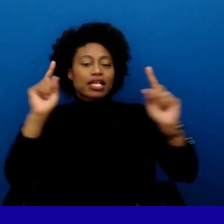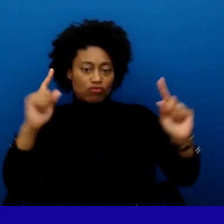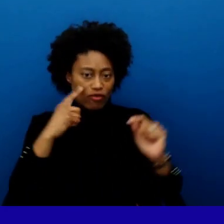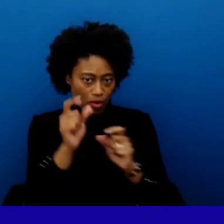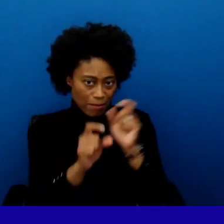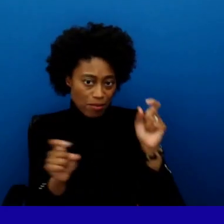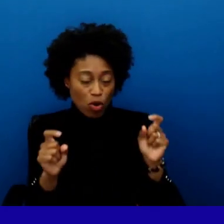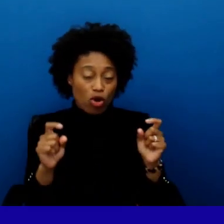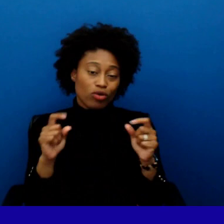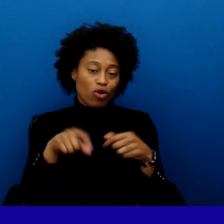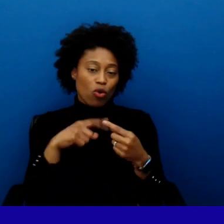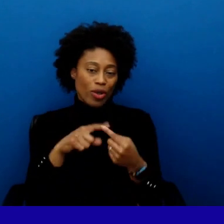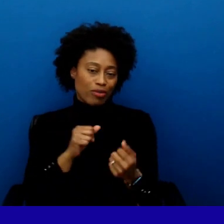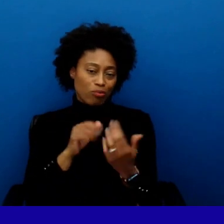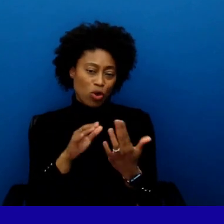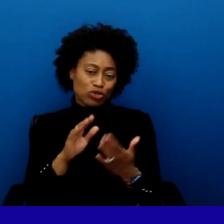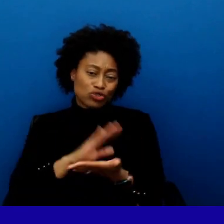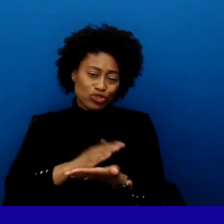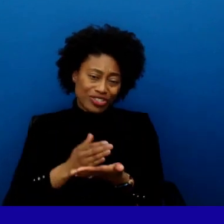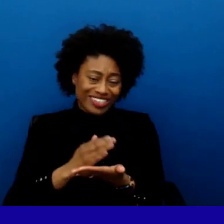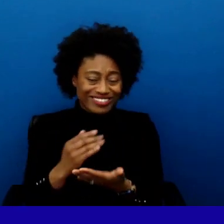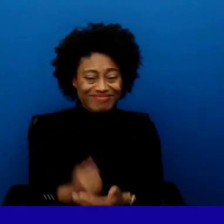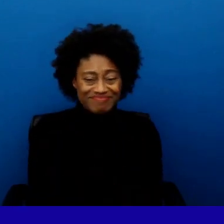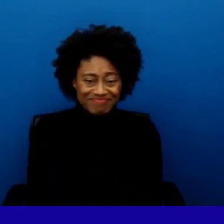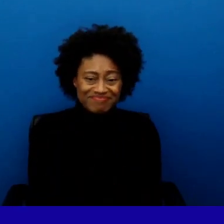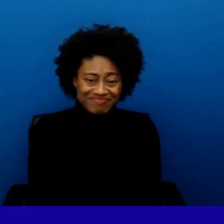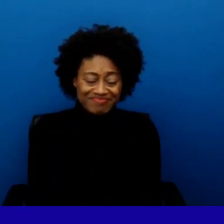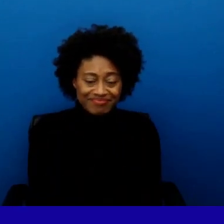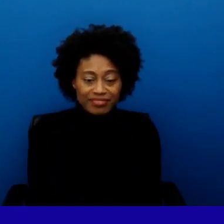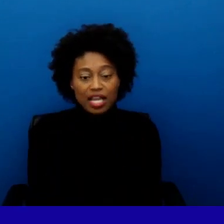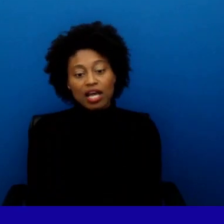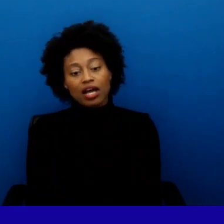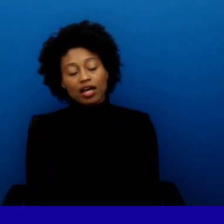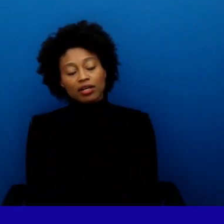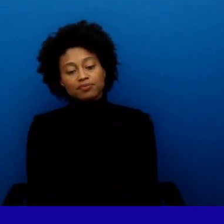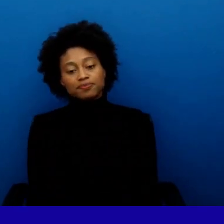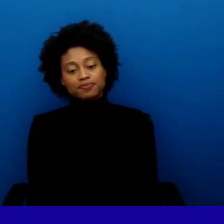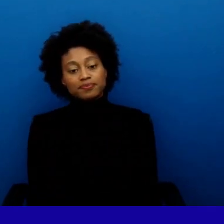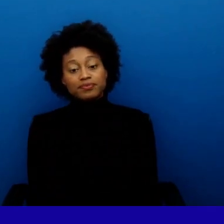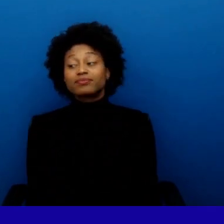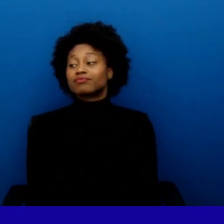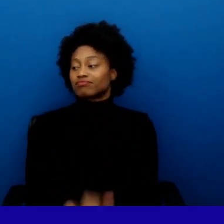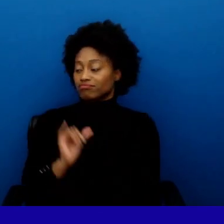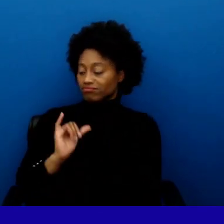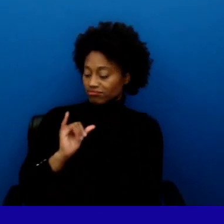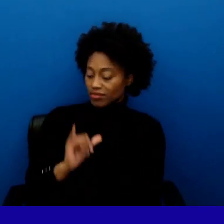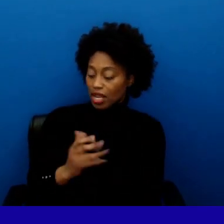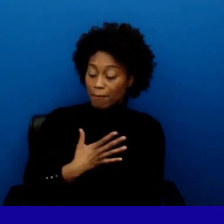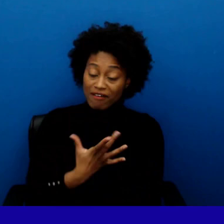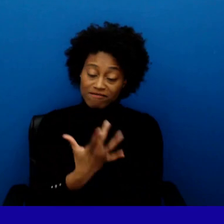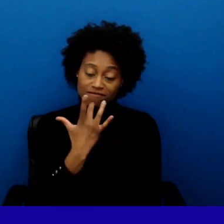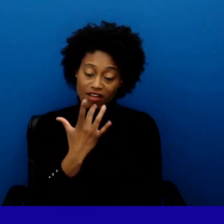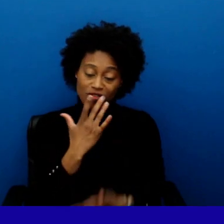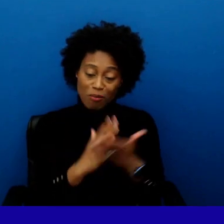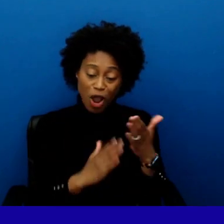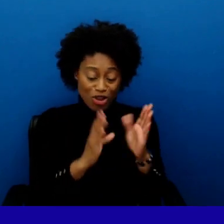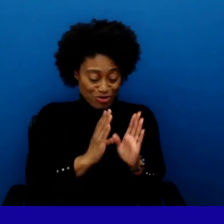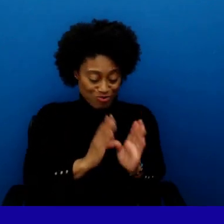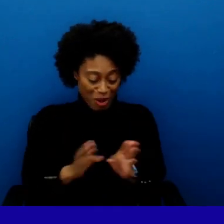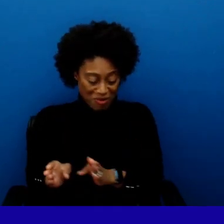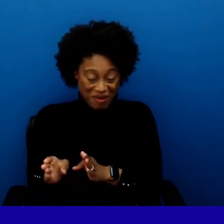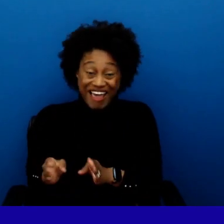when they're cooking. Right, right. So, so my favorite part of cooking is the